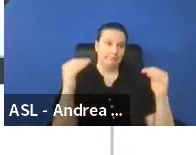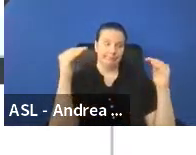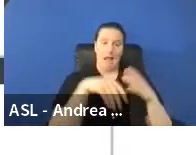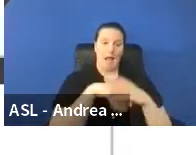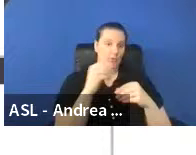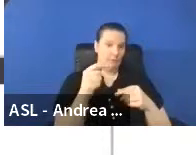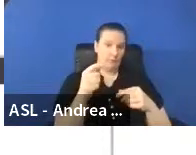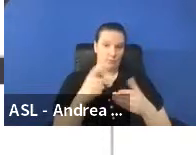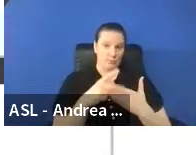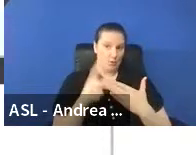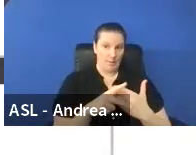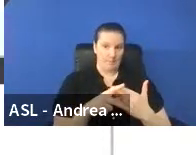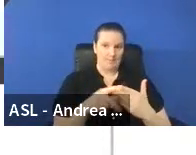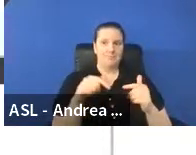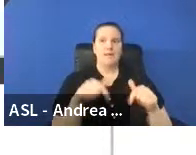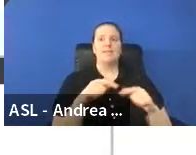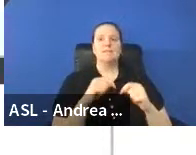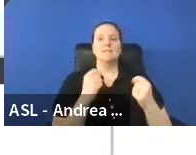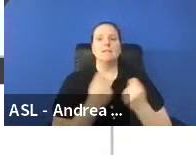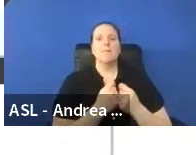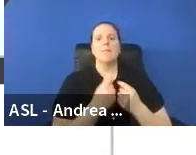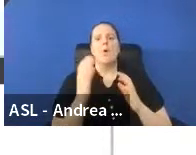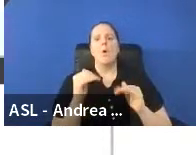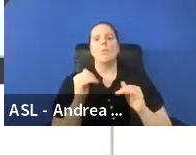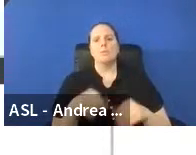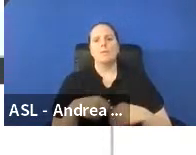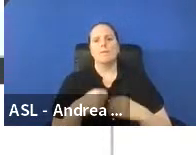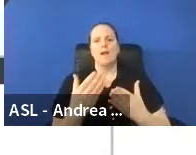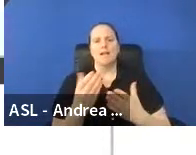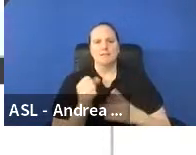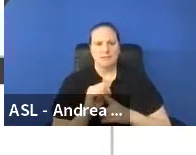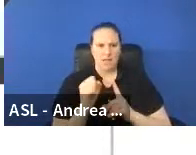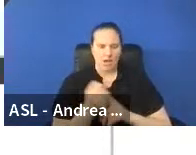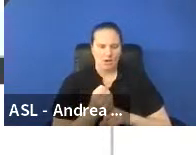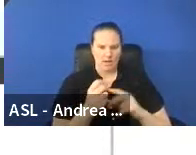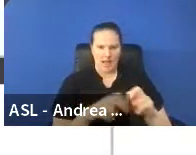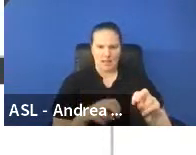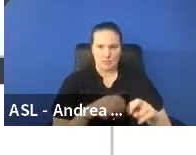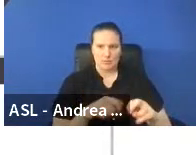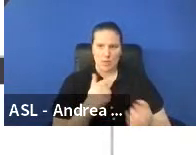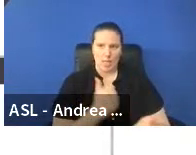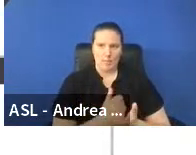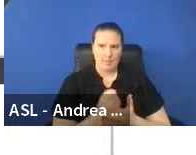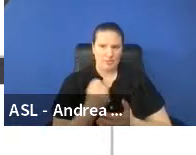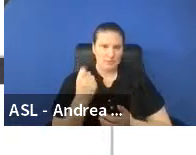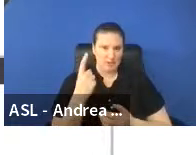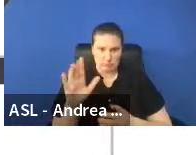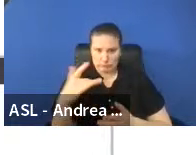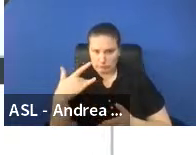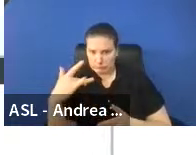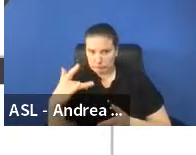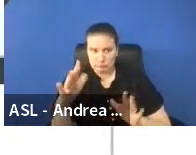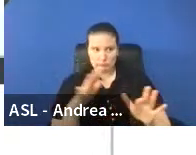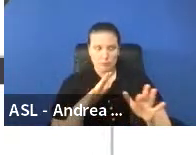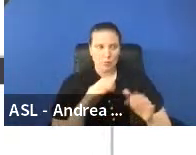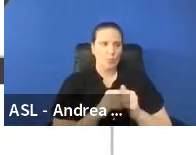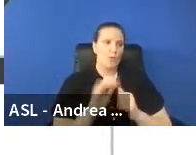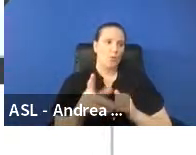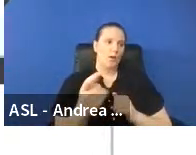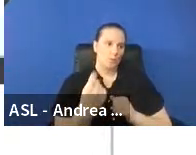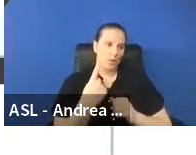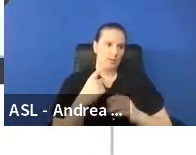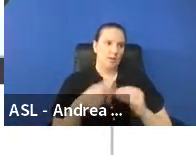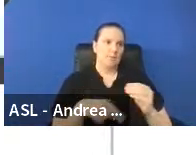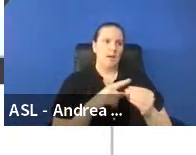program. Our team is hoping we can provide scenario analysis to help understand the sensitivities. When it comes to the question you have